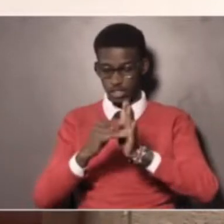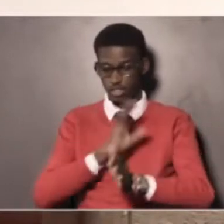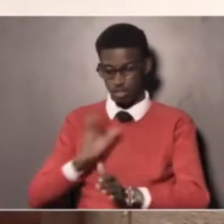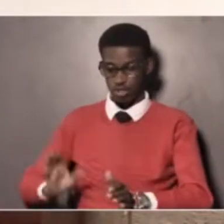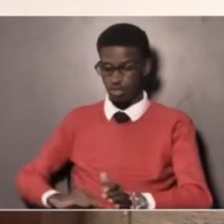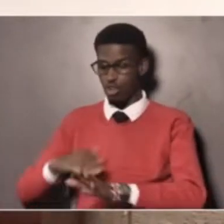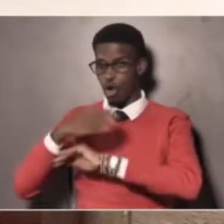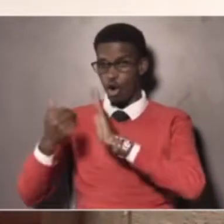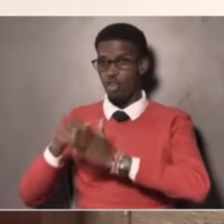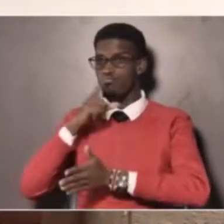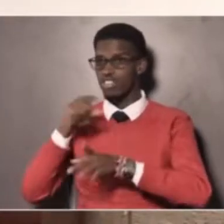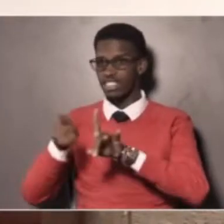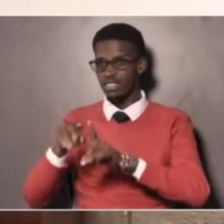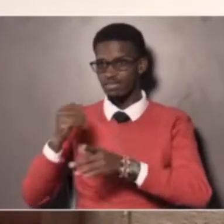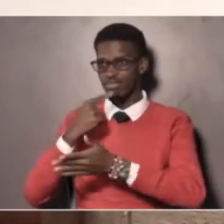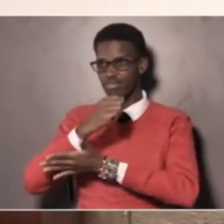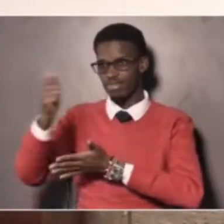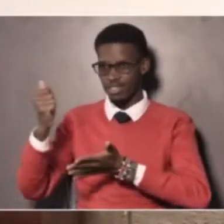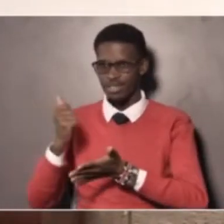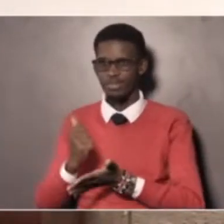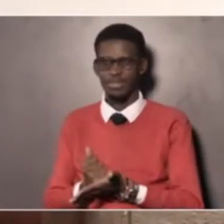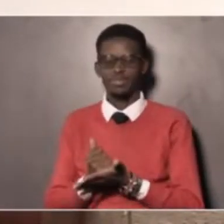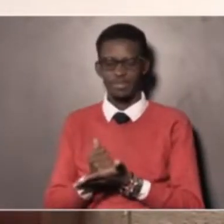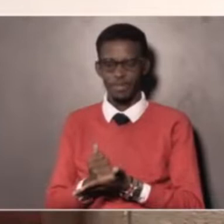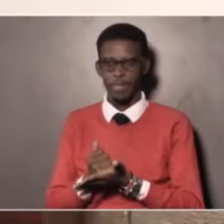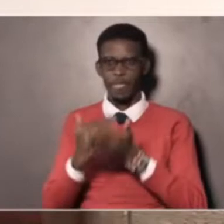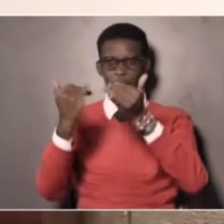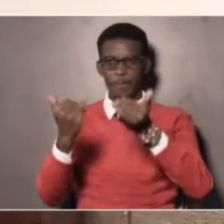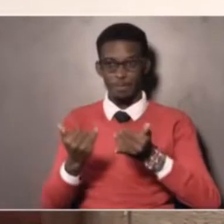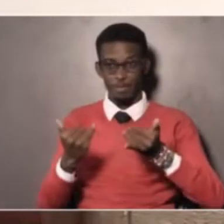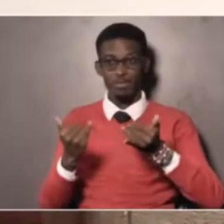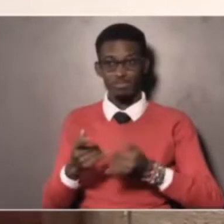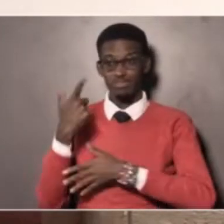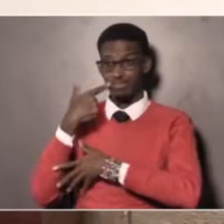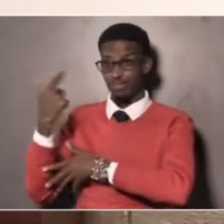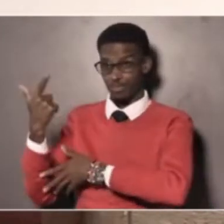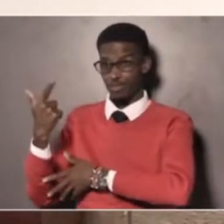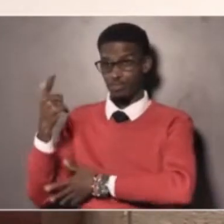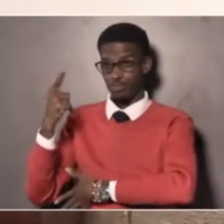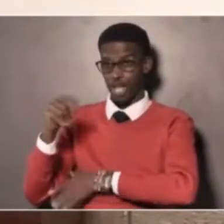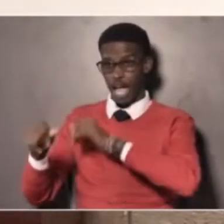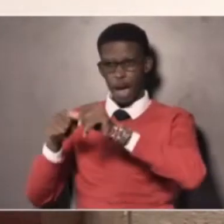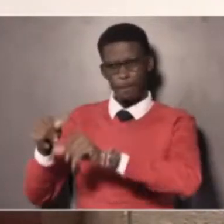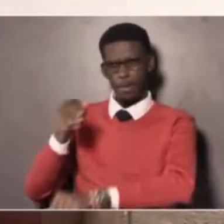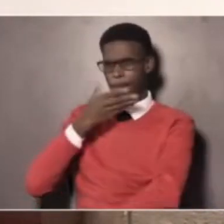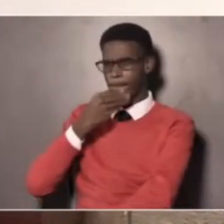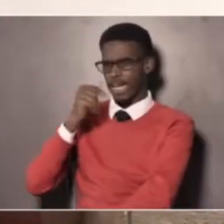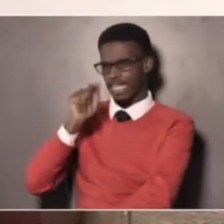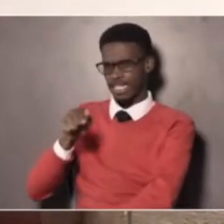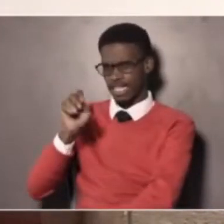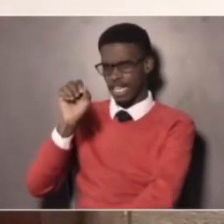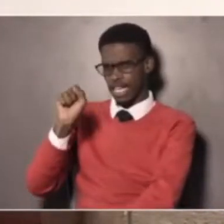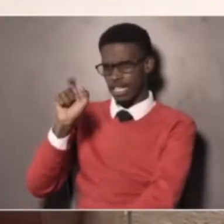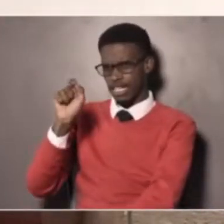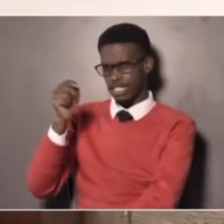all boys and girls say, amen. Now, like we said about Stephen was a man after God's